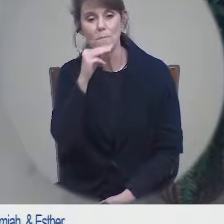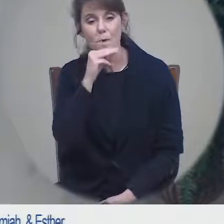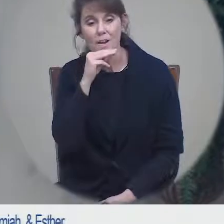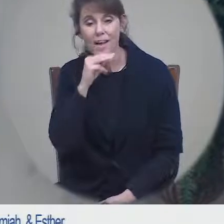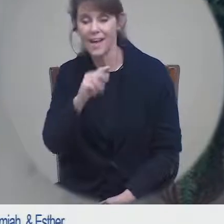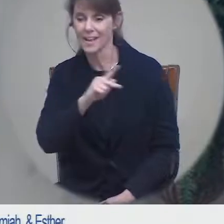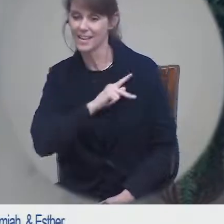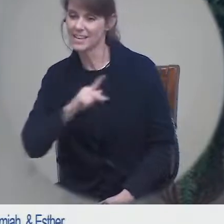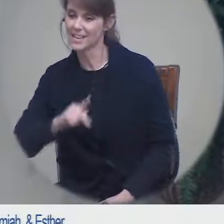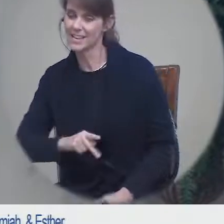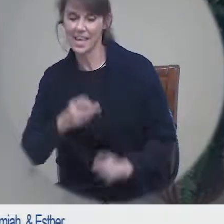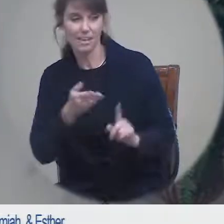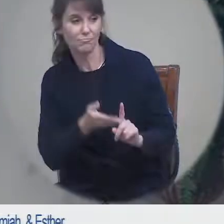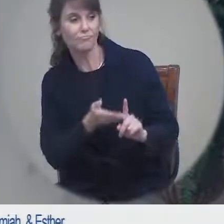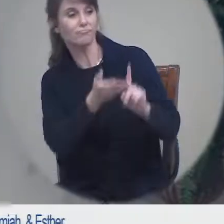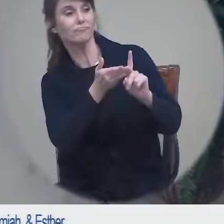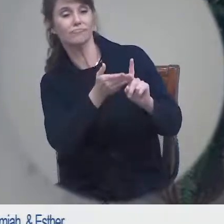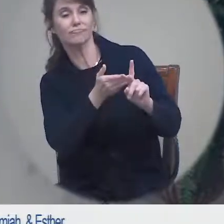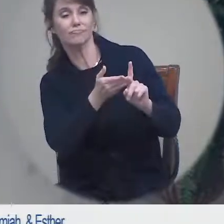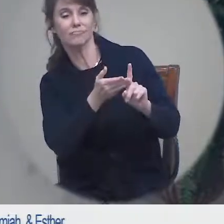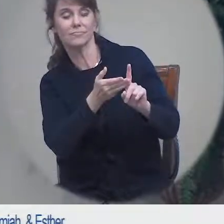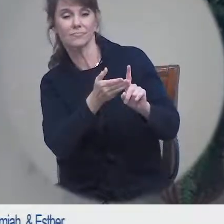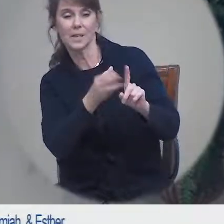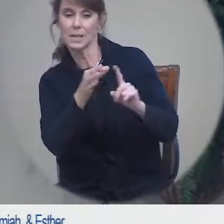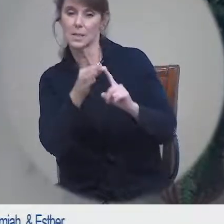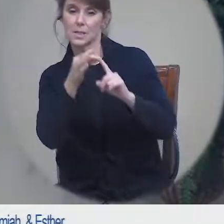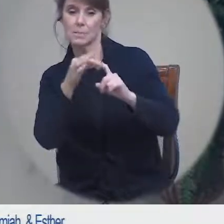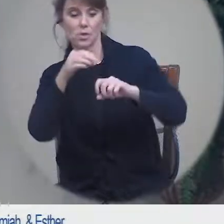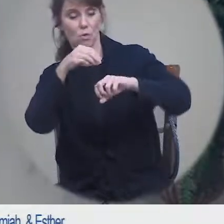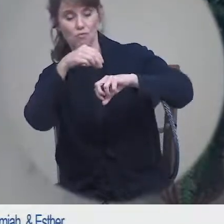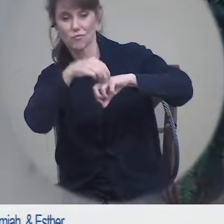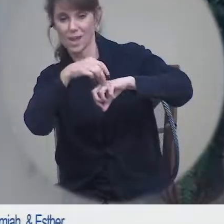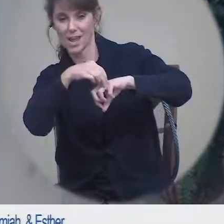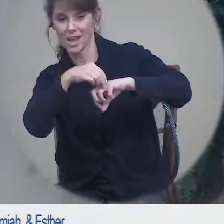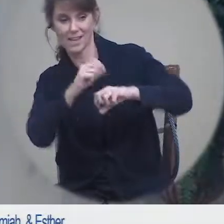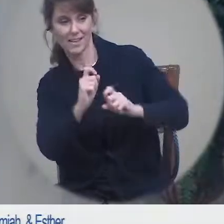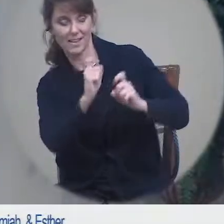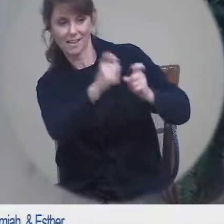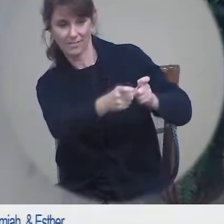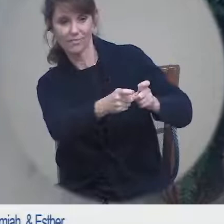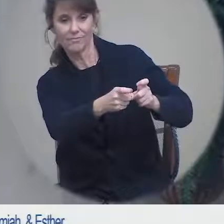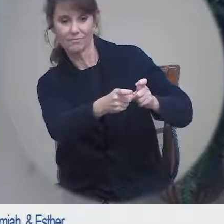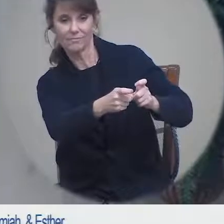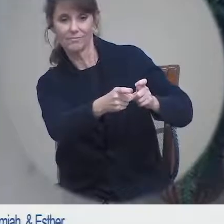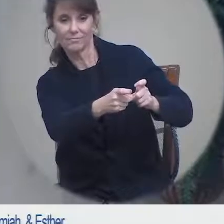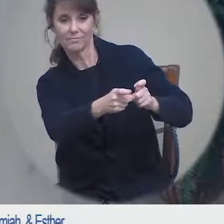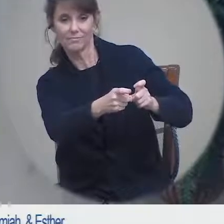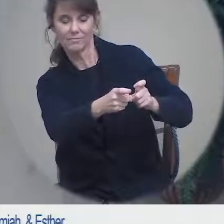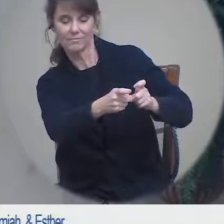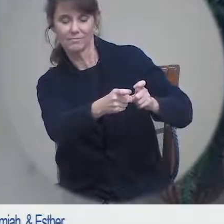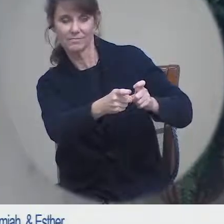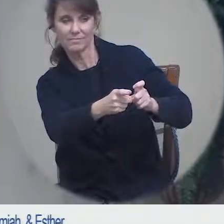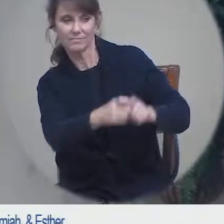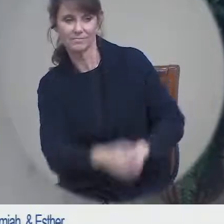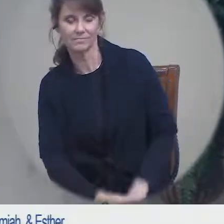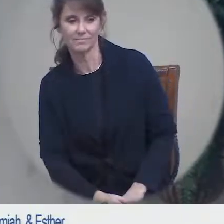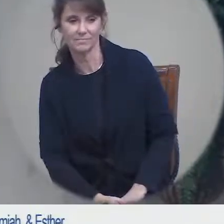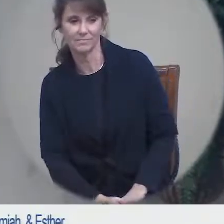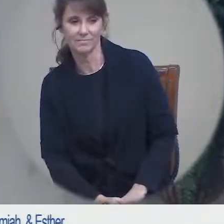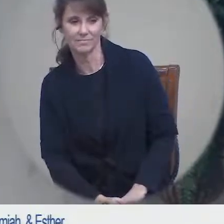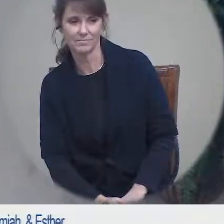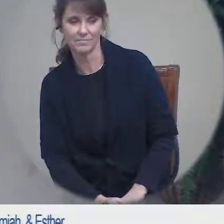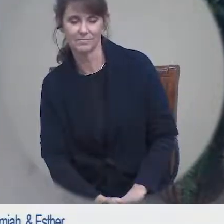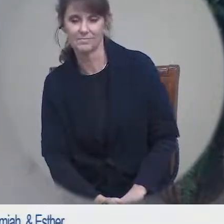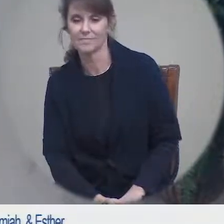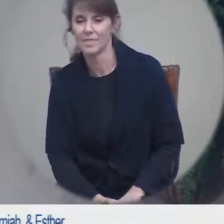really takes Haman's position in the kingdom. We have really not the decree reversed, because